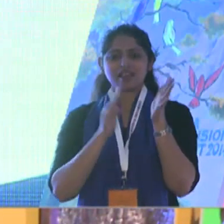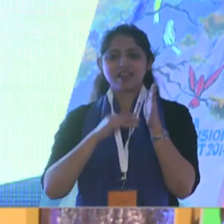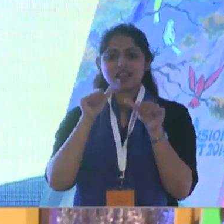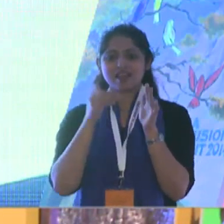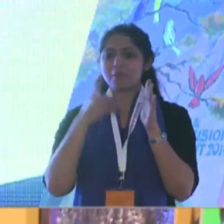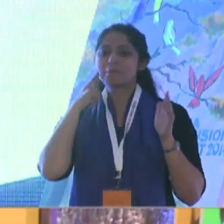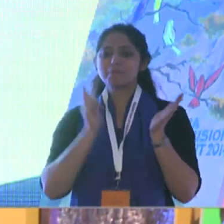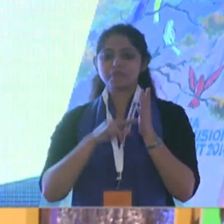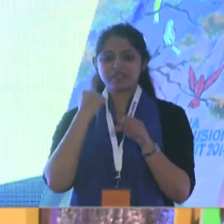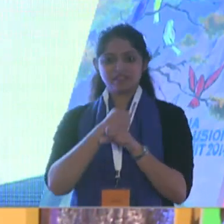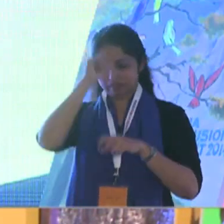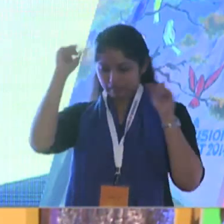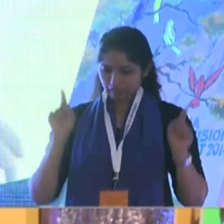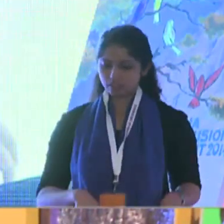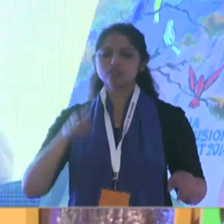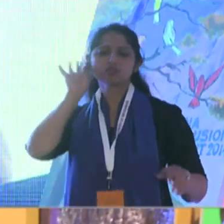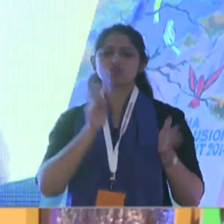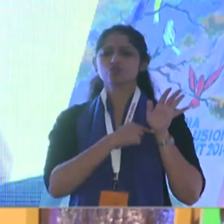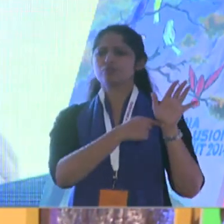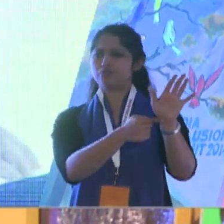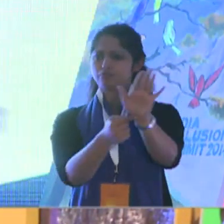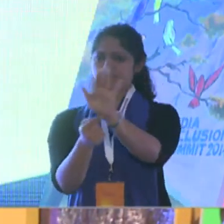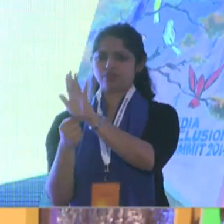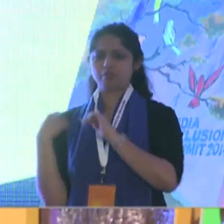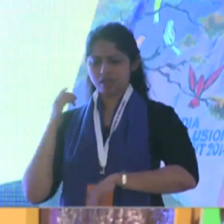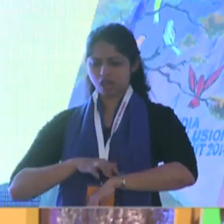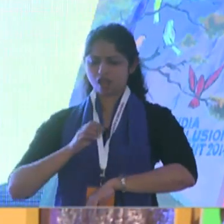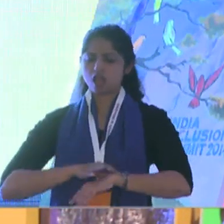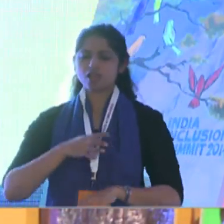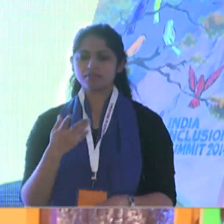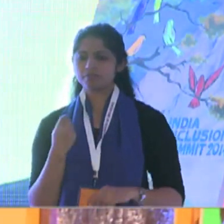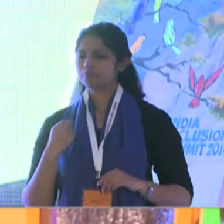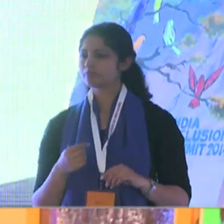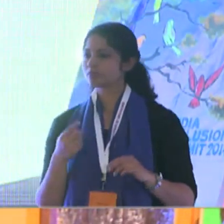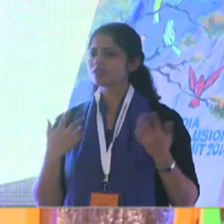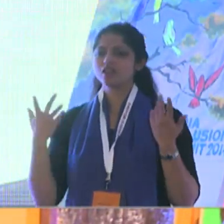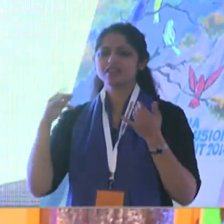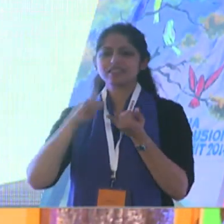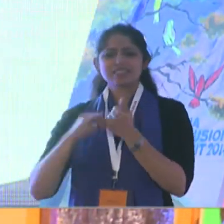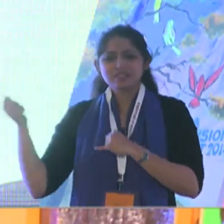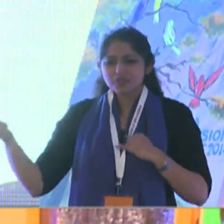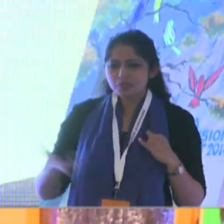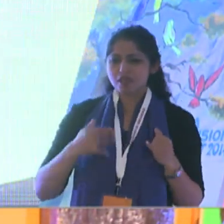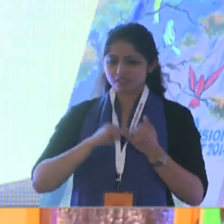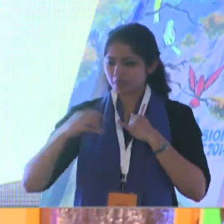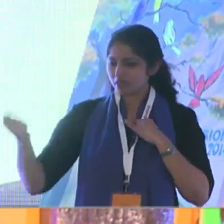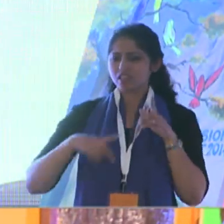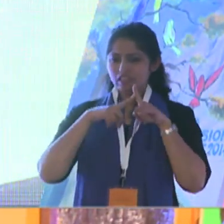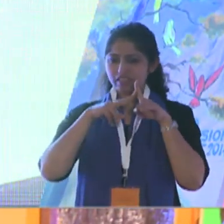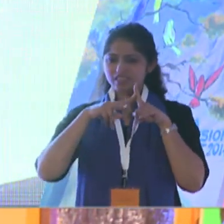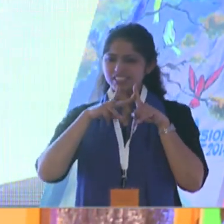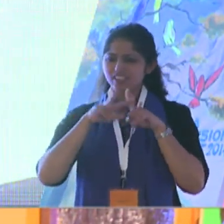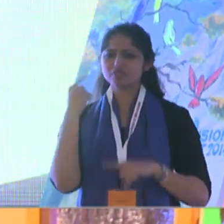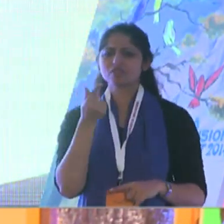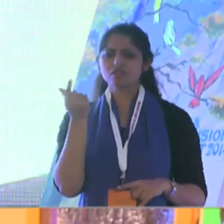program, where we genuinely, we took time, and we didn't have any sponsorship or money, and people say that television channels only